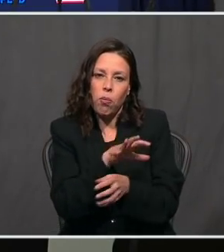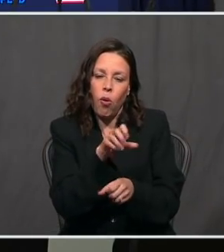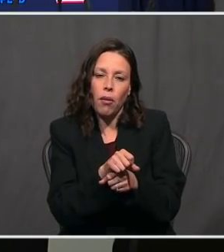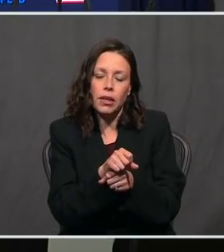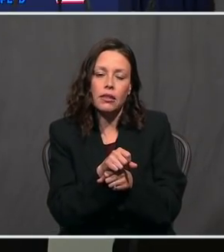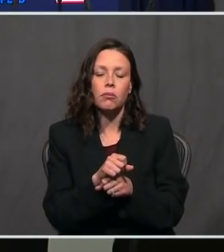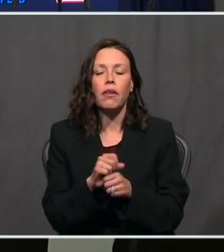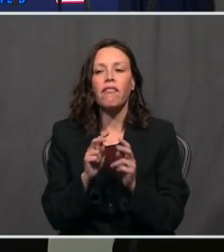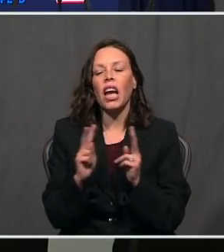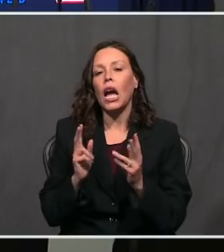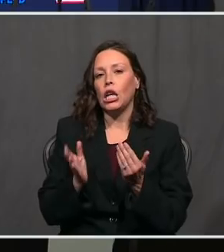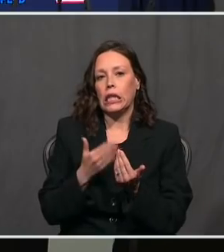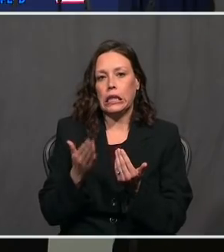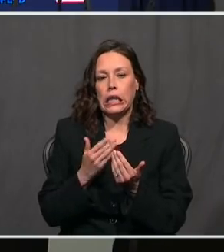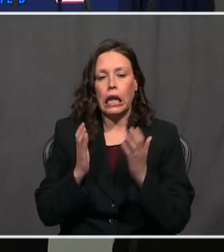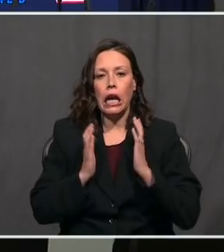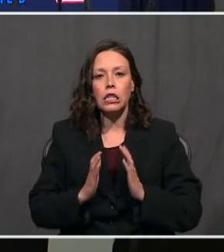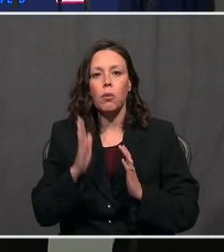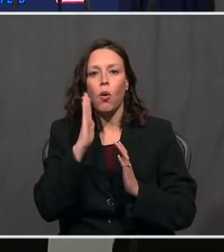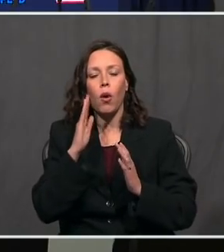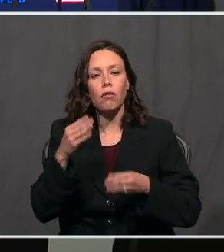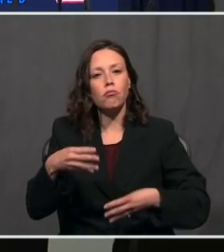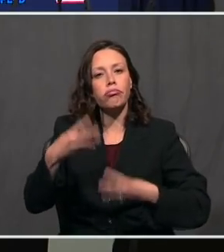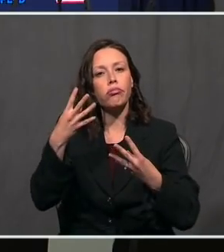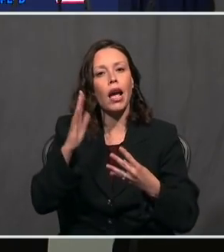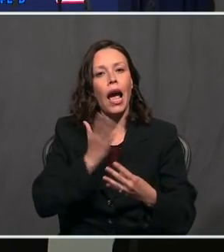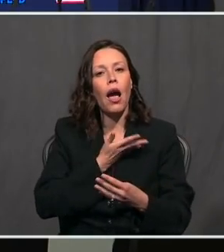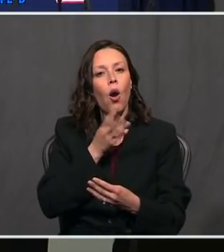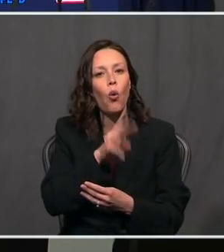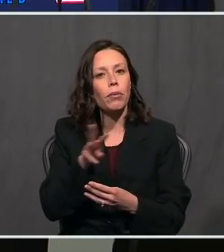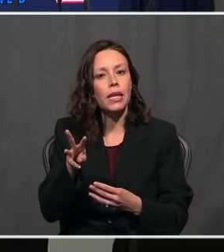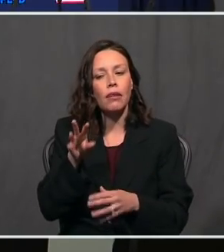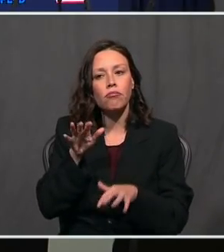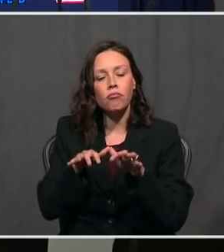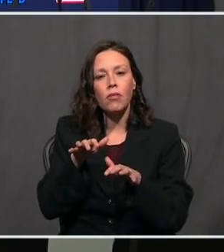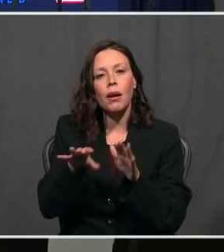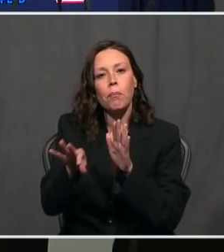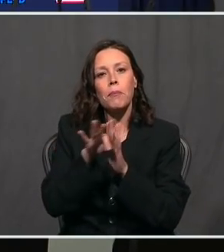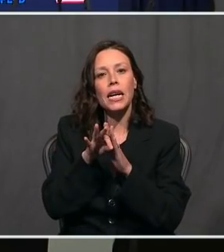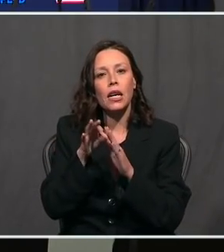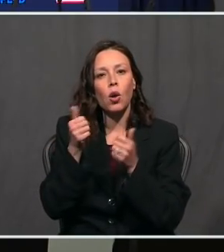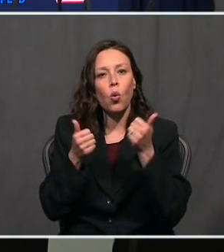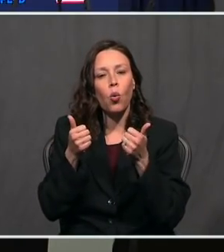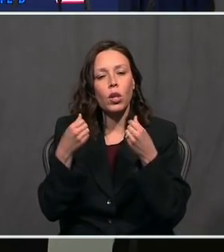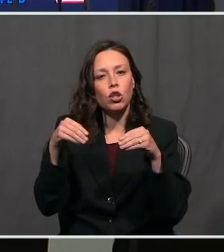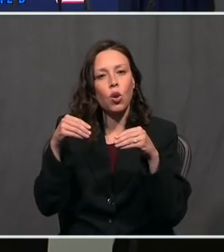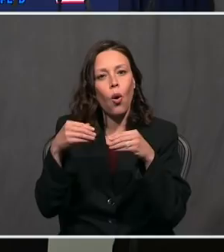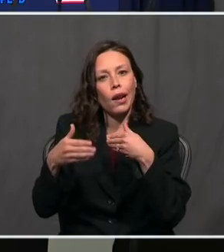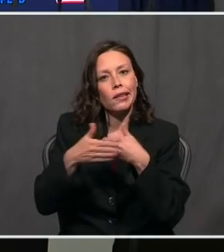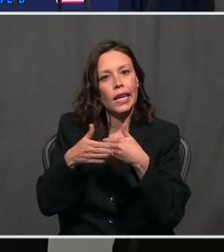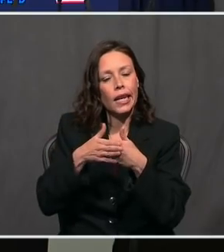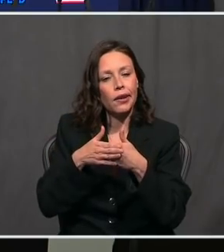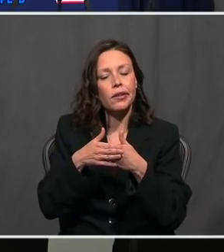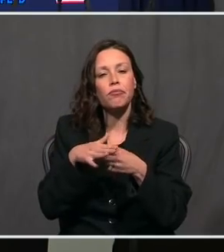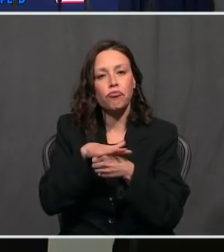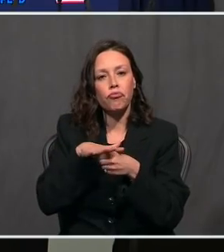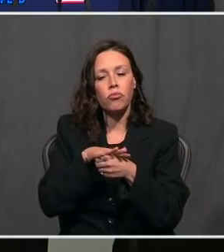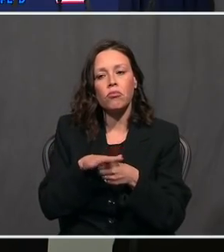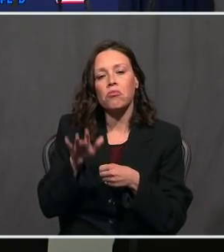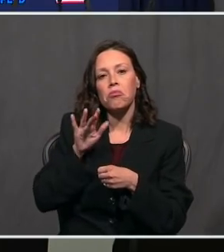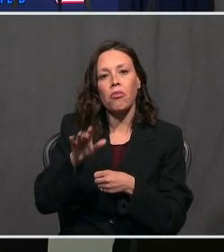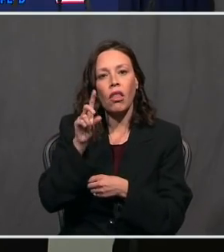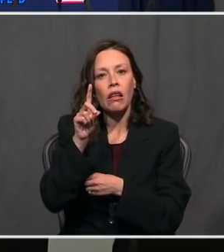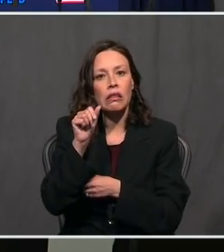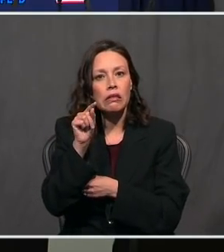it's going to be very easy. A consumer will go onto our website. They'll pick a store that's convenient to them. They'll pick a date